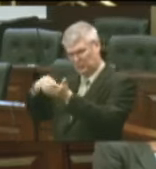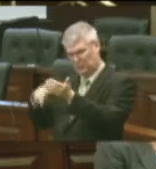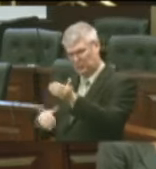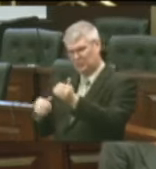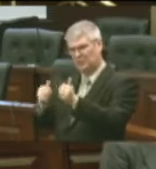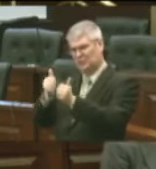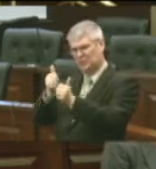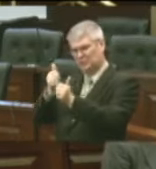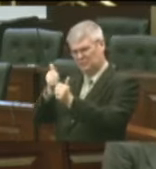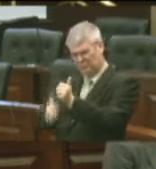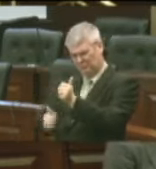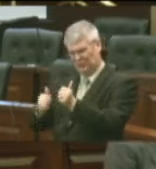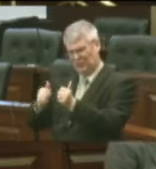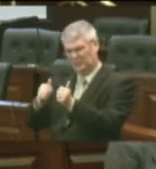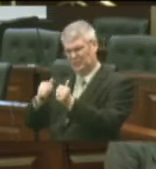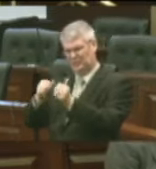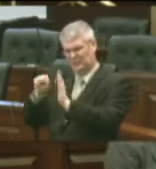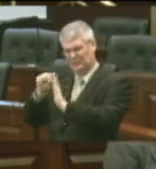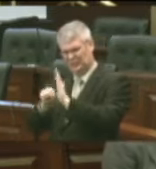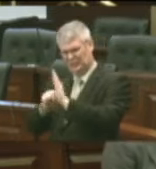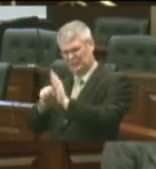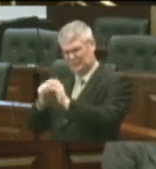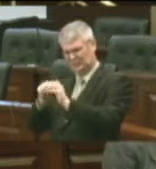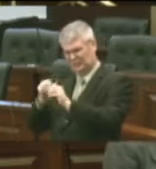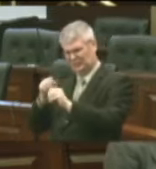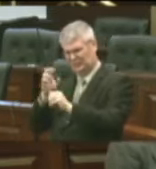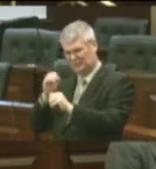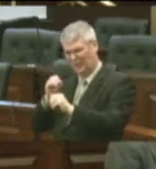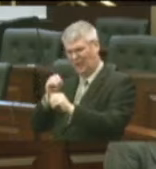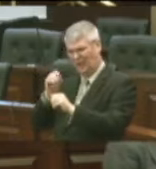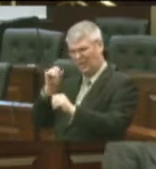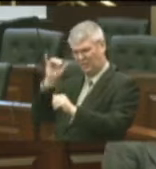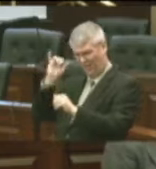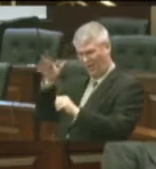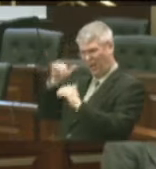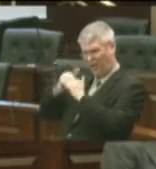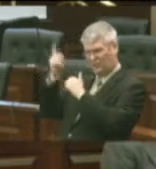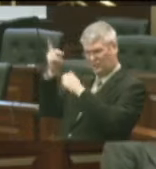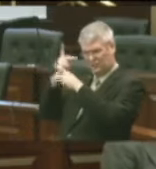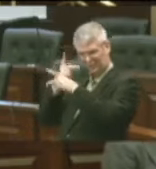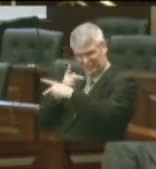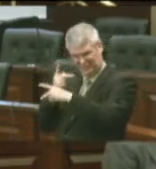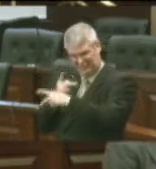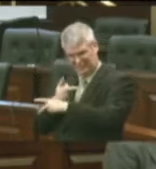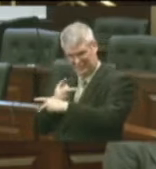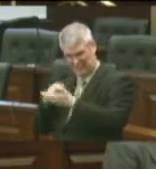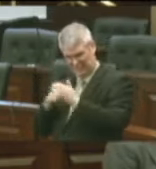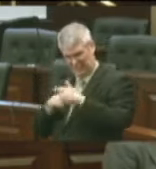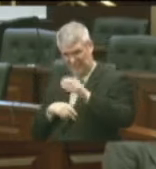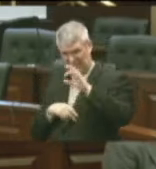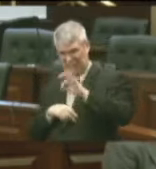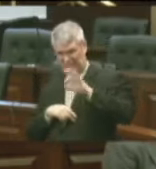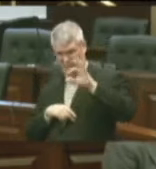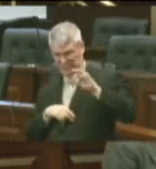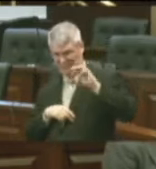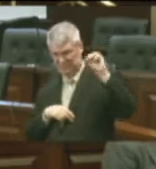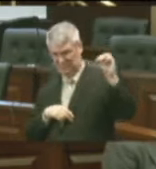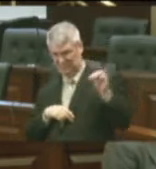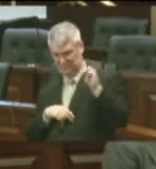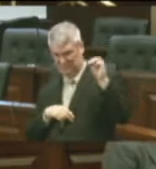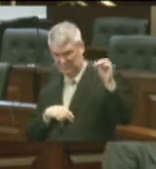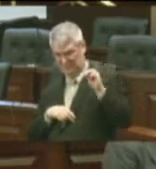the $99 million that you're putting back into backfilling the school budget cuts, will it backfill all the programs that